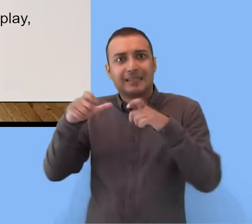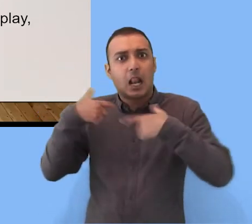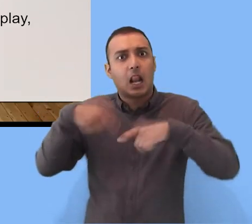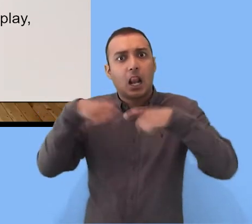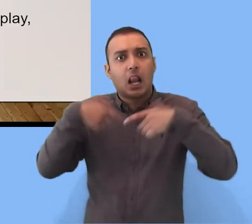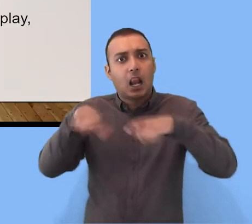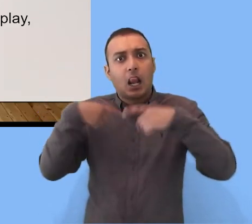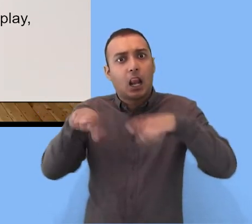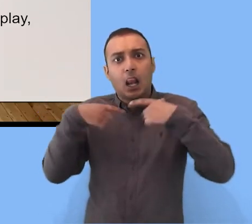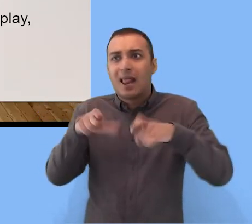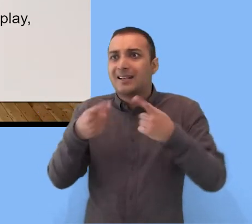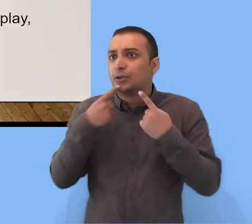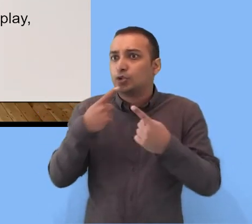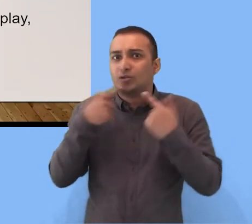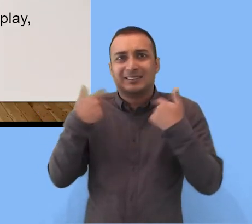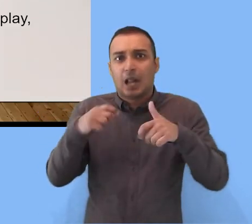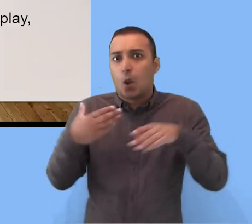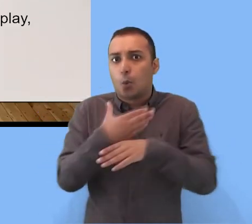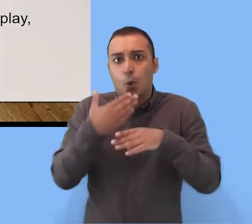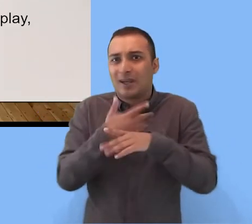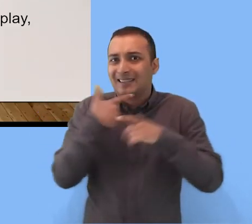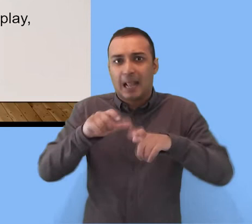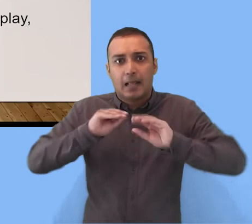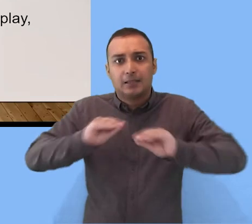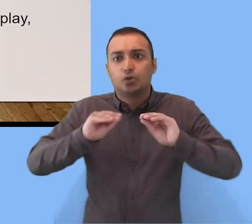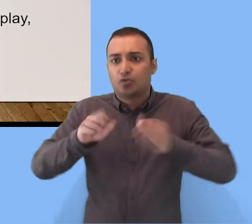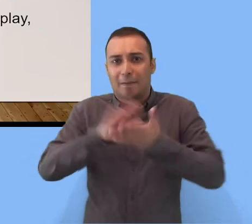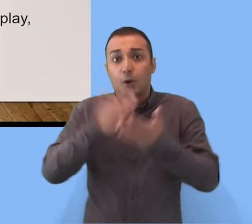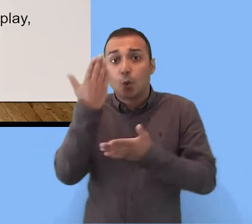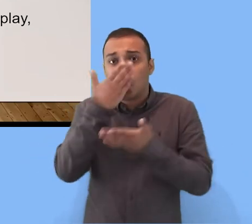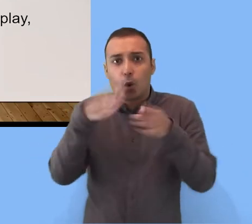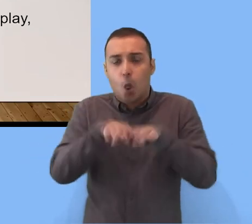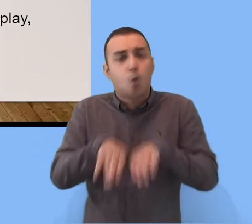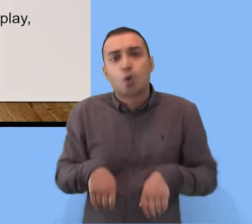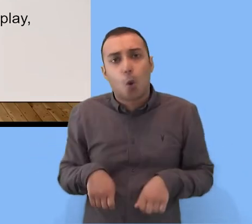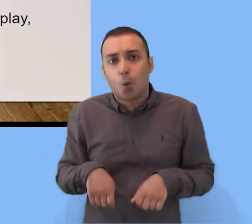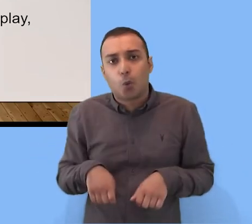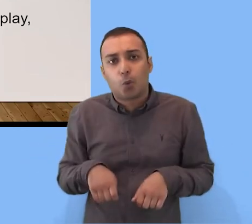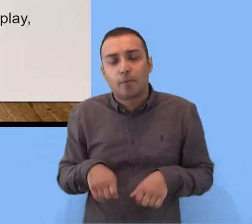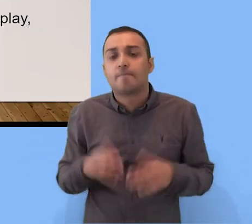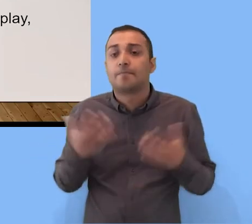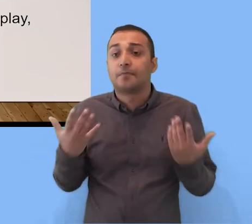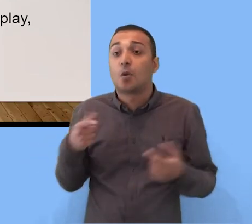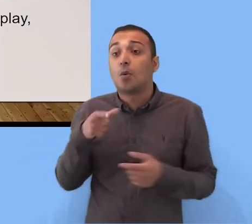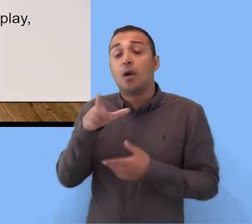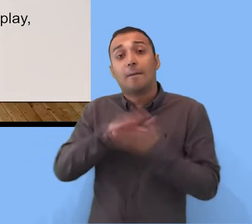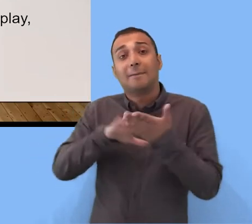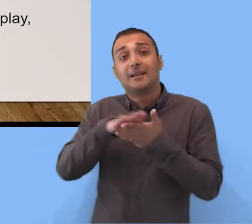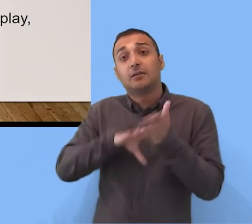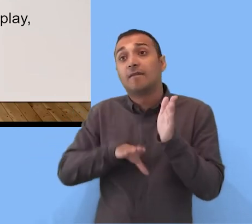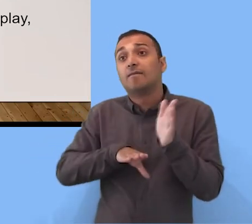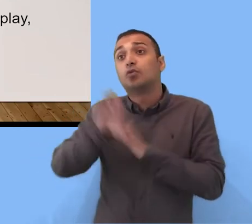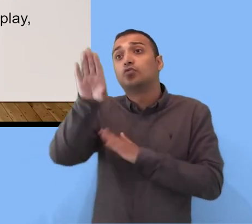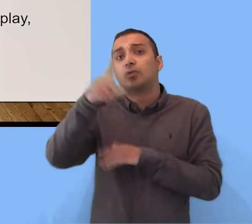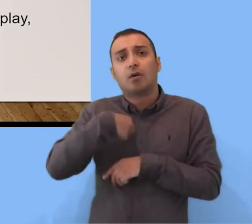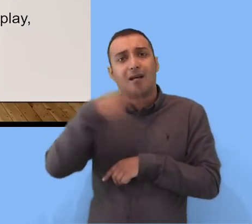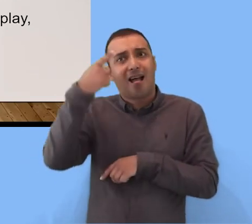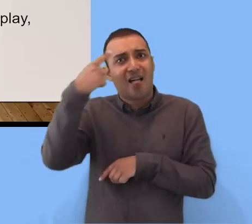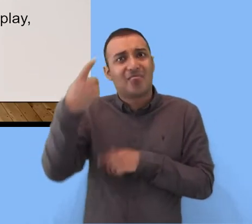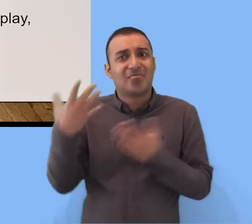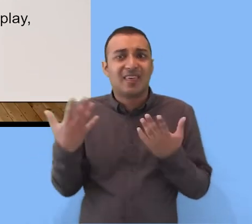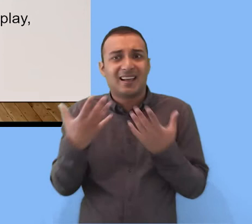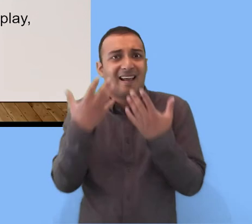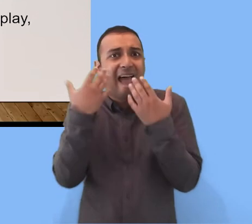silver linings we can take? I think there are. And one of the things we can take is there's an increased understanding from what we can see coming out. There's an